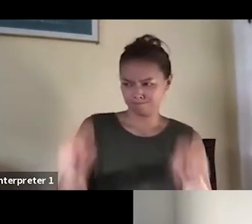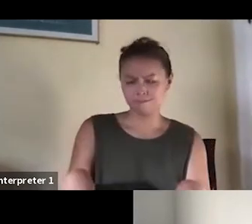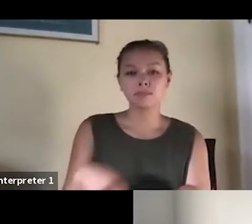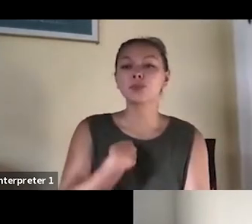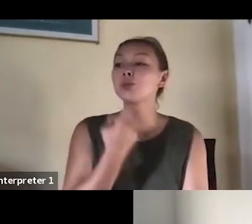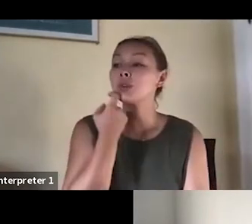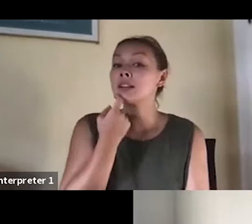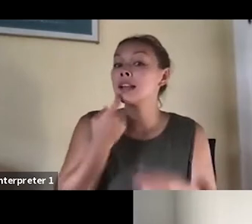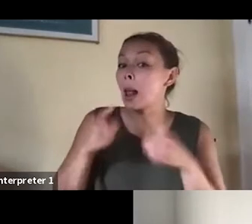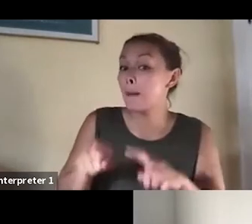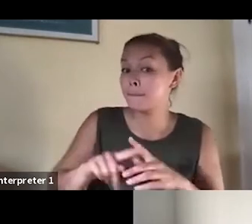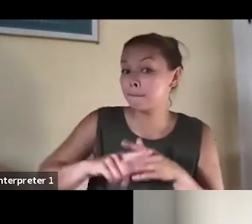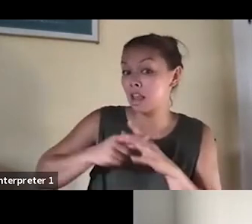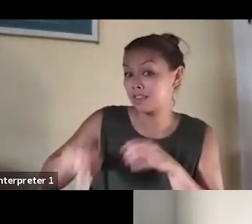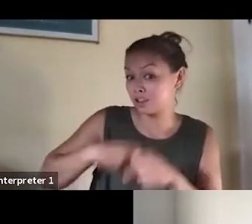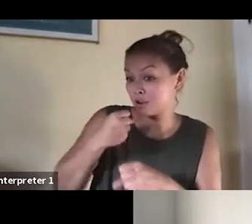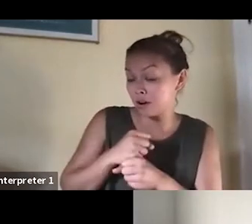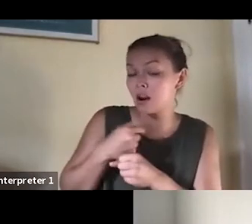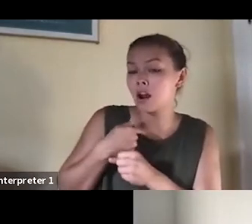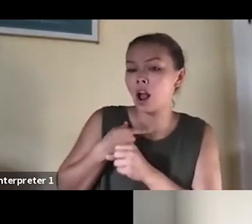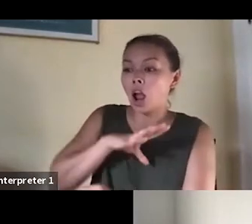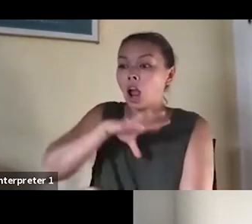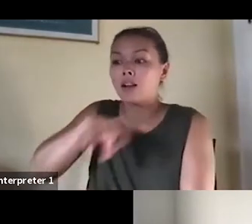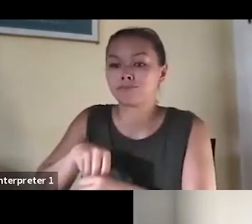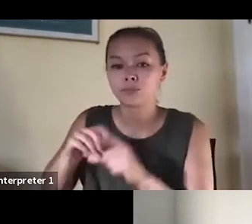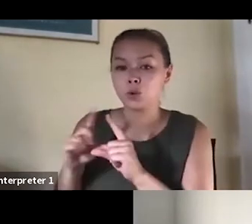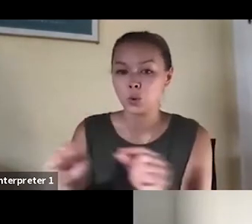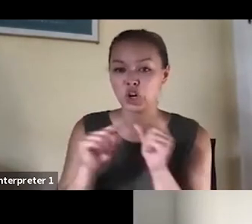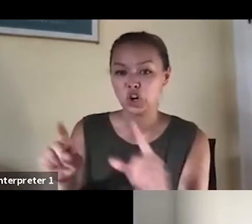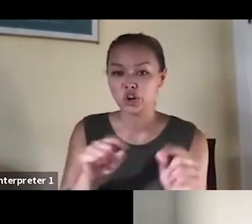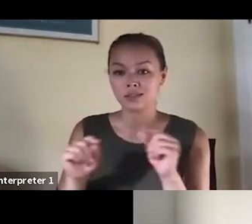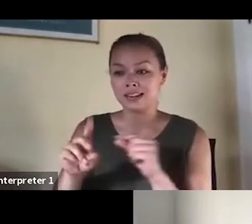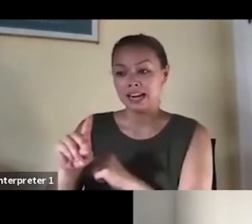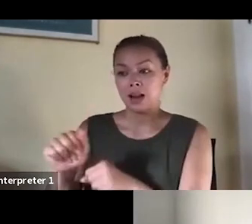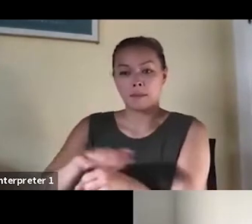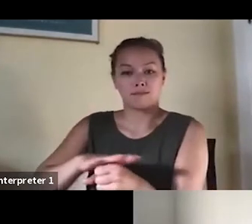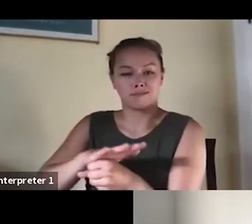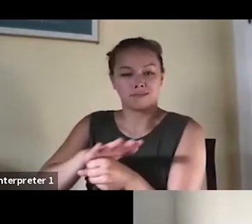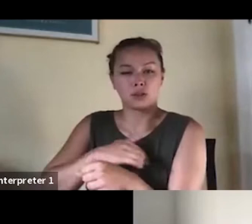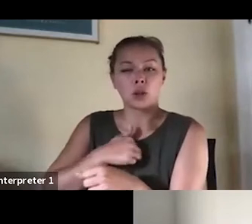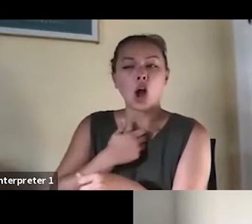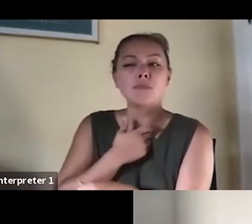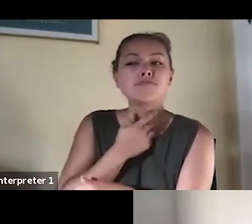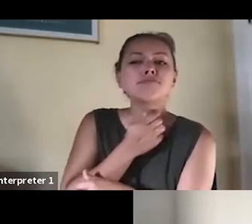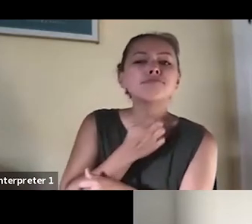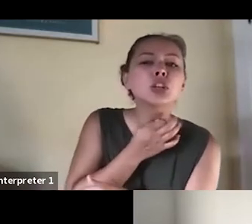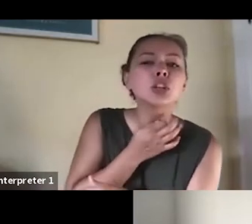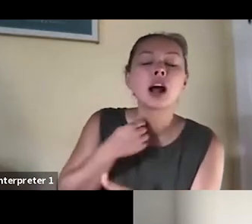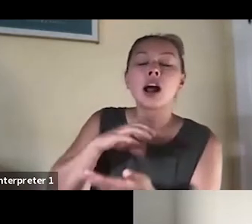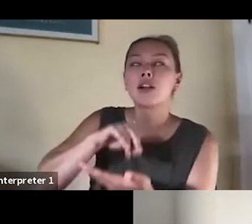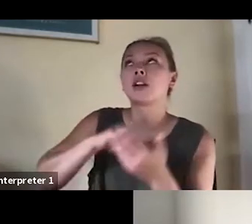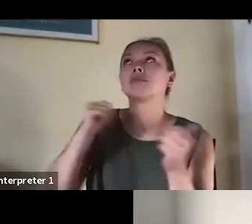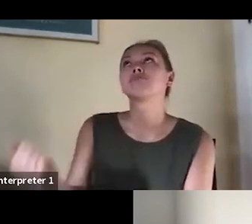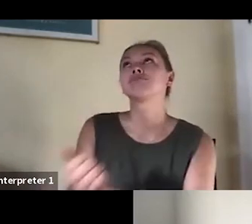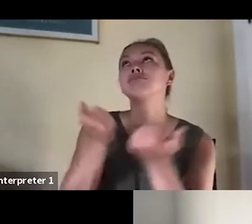Twitter, and I have learned a lot. So I'm wondering if you can talk a little bit about the word disabled, specifically what it means to be a disabled